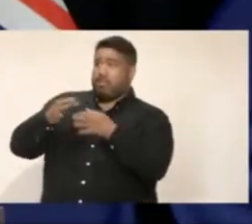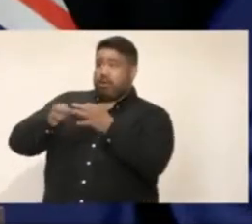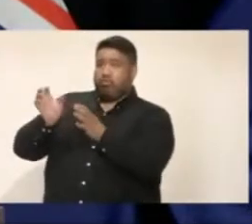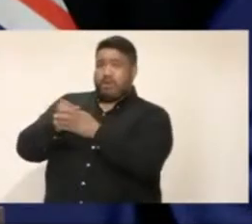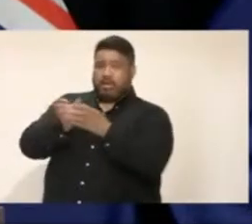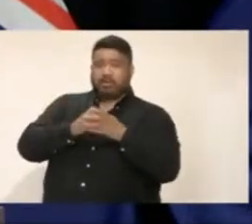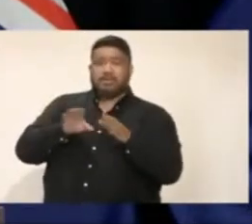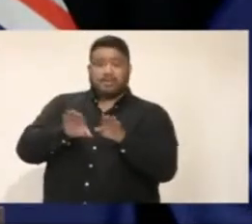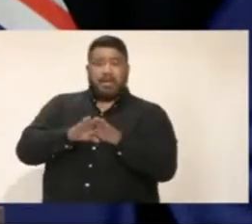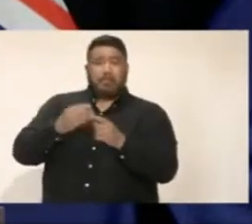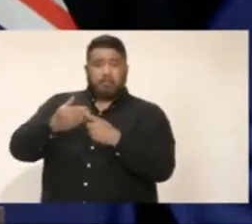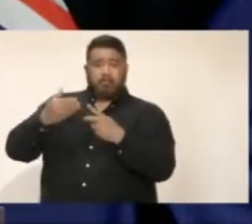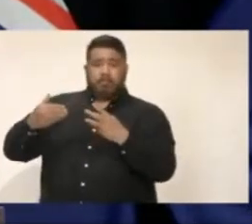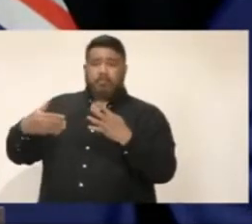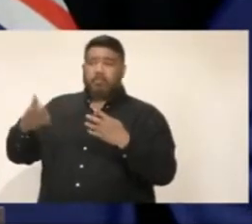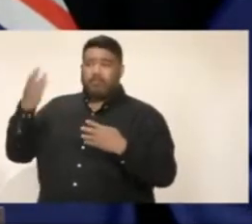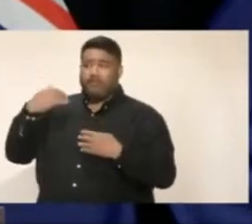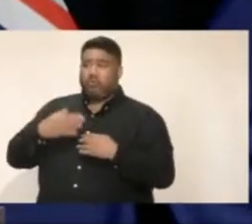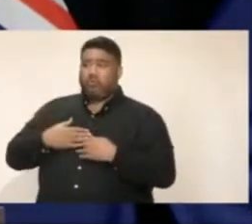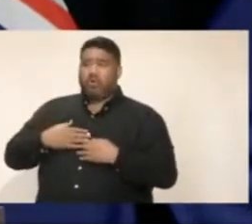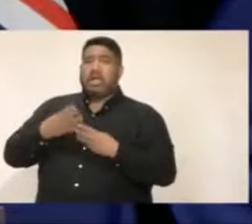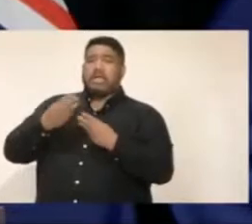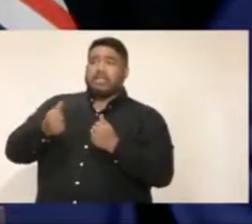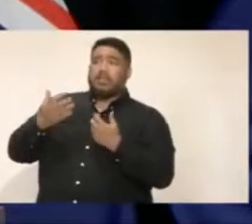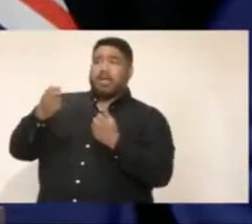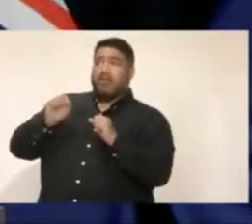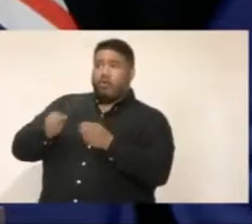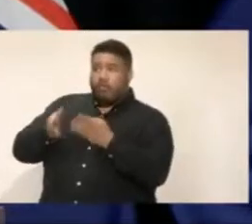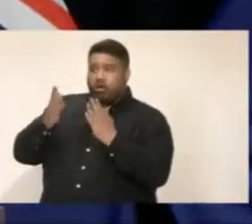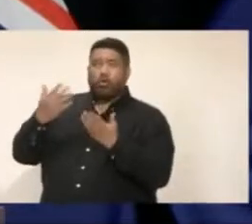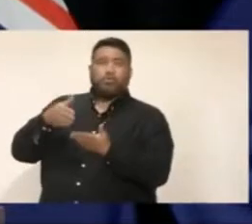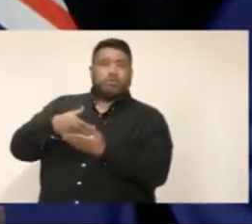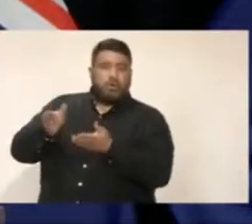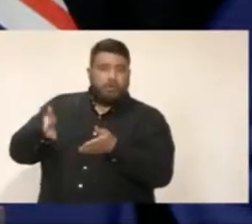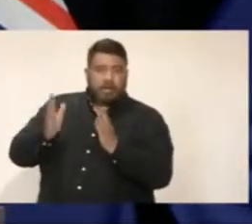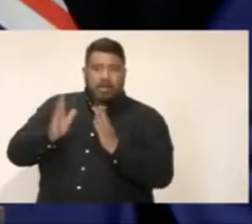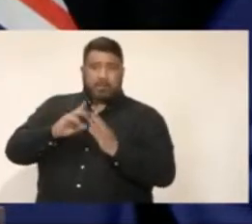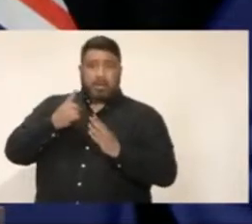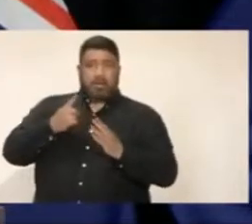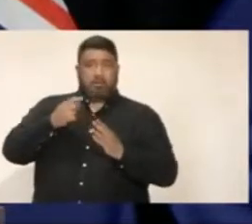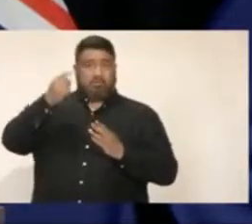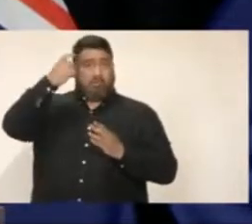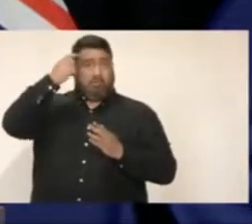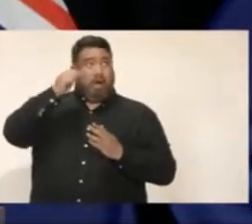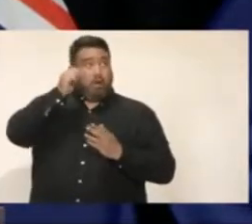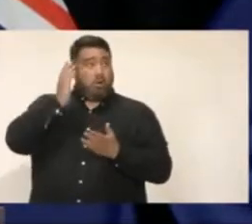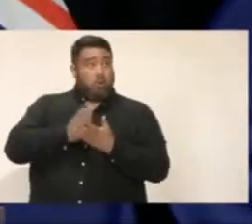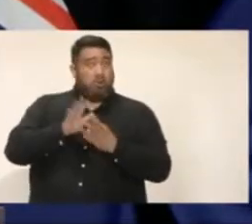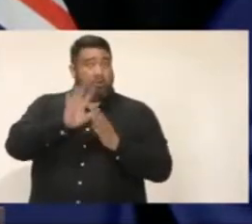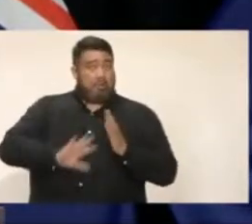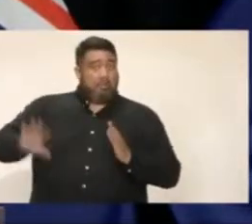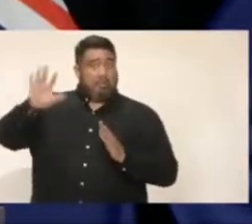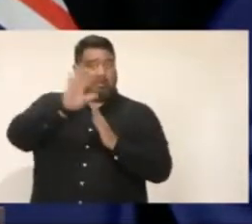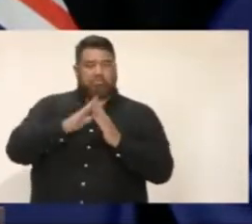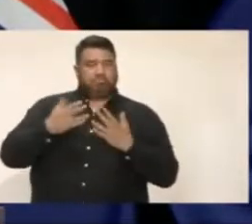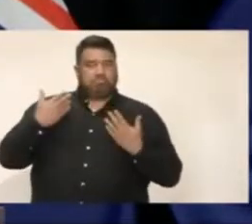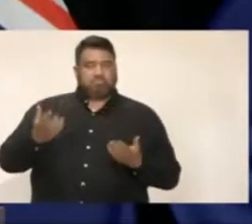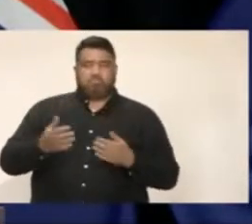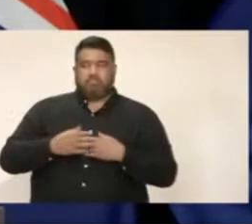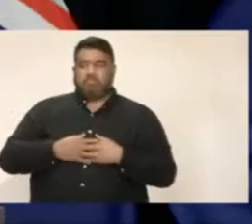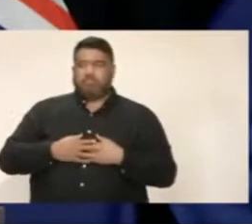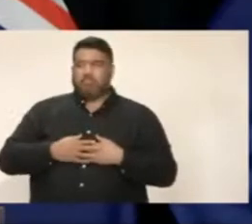past. Many have, of course, sold buildings over the years, but I couldn't tell you off the top of my head how widespread that is.